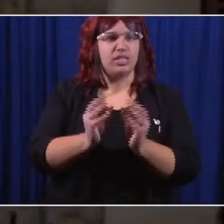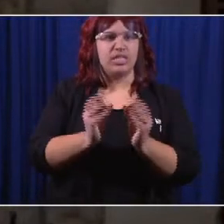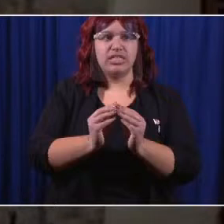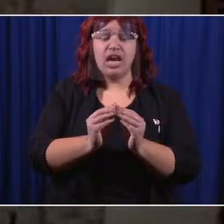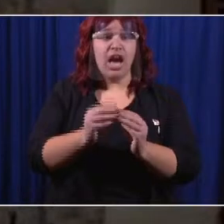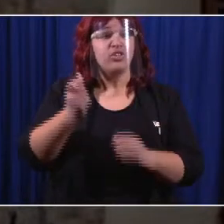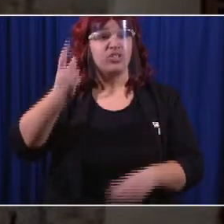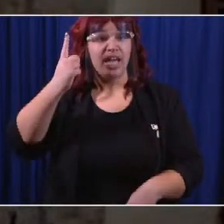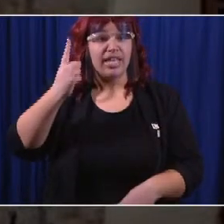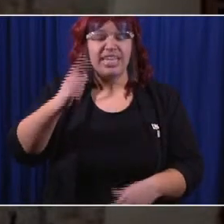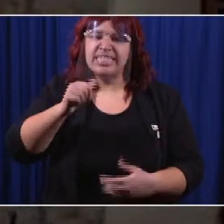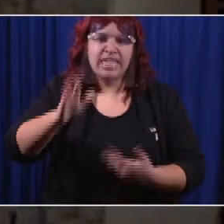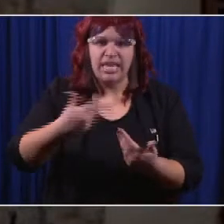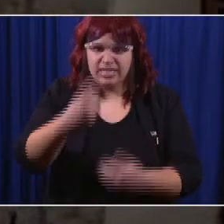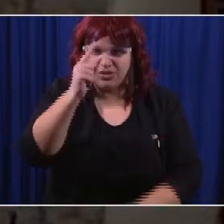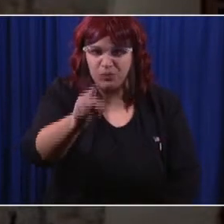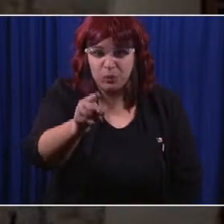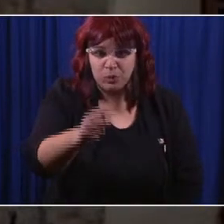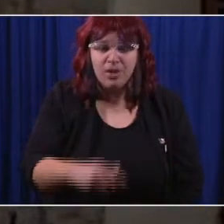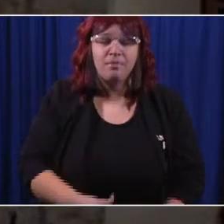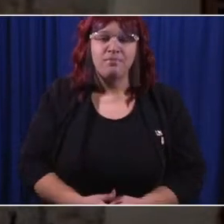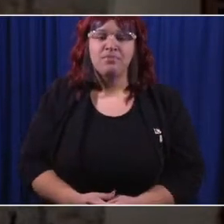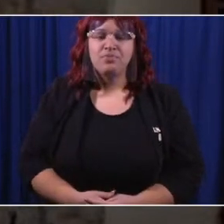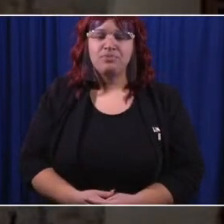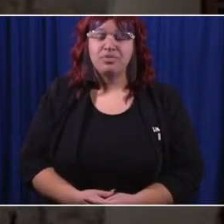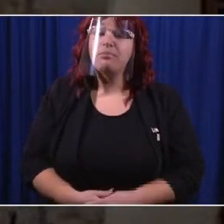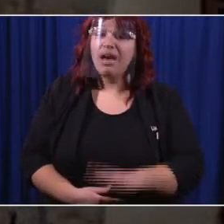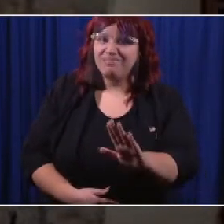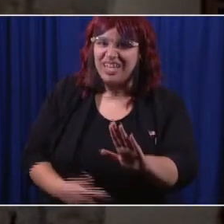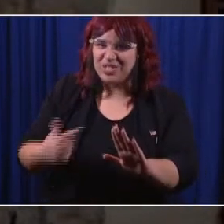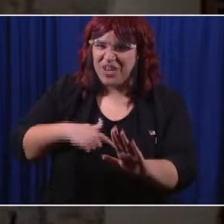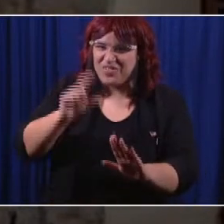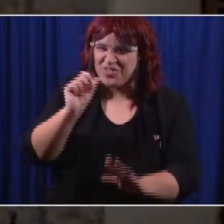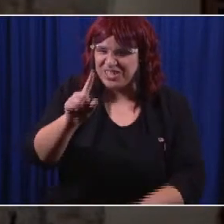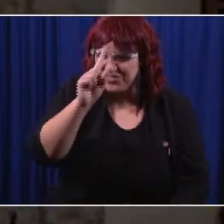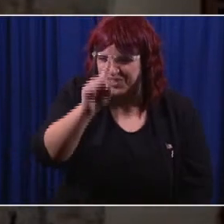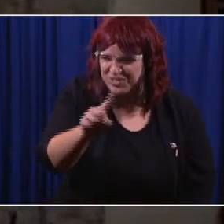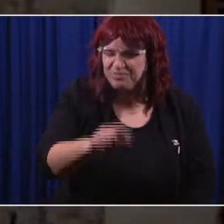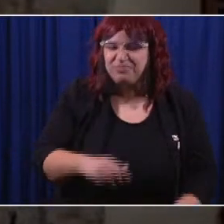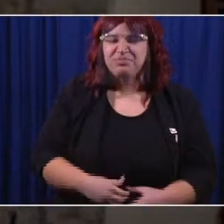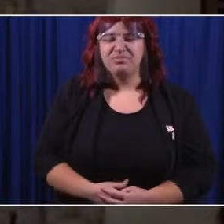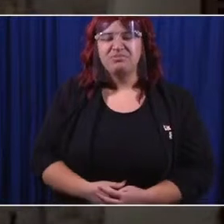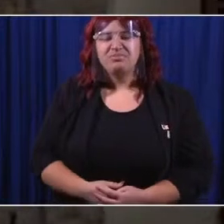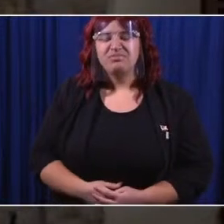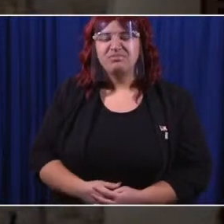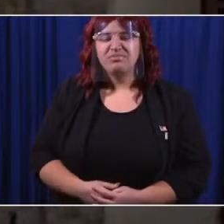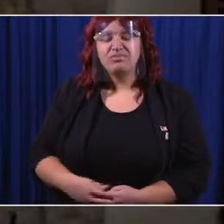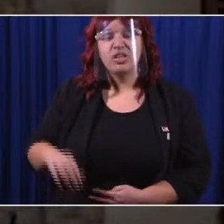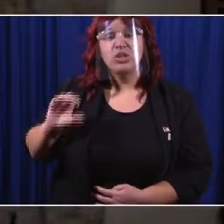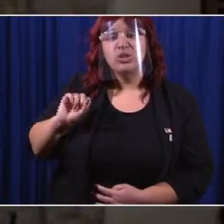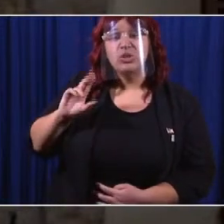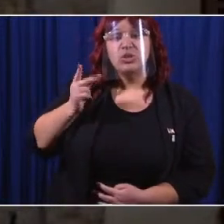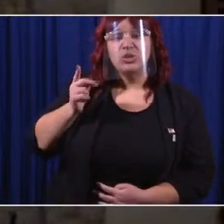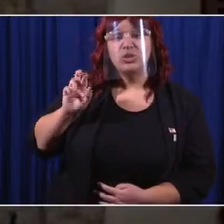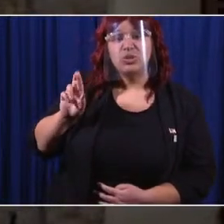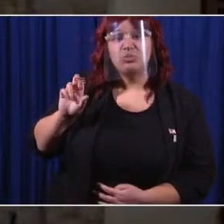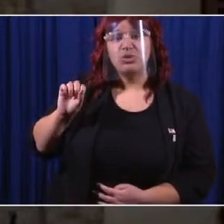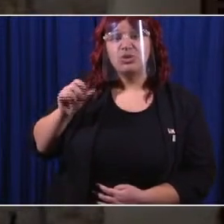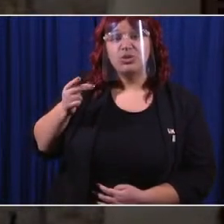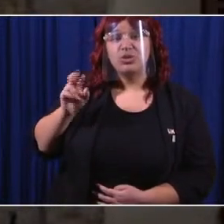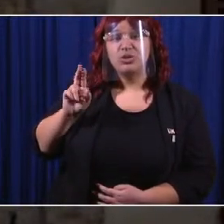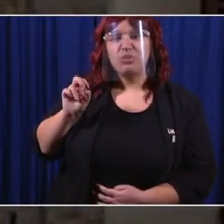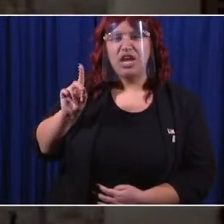that. So I do have a question, Governor. The super spreaders, those meetings,